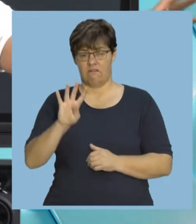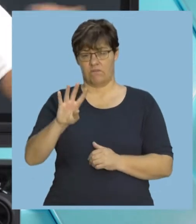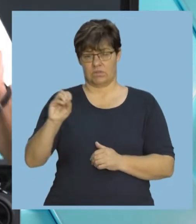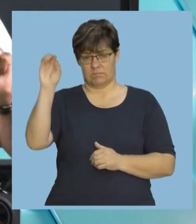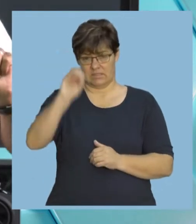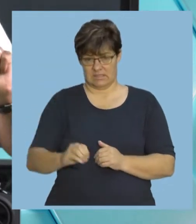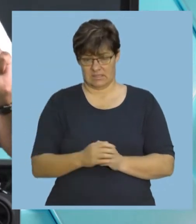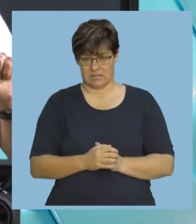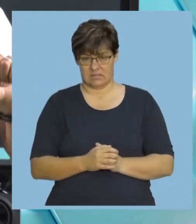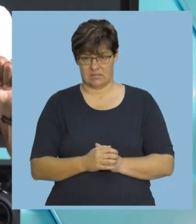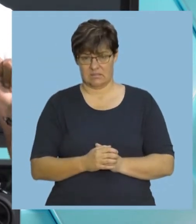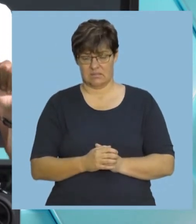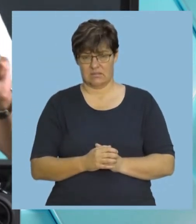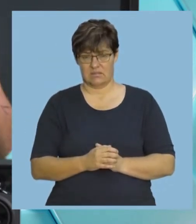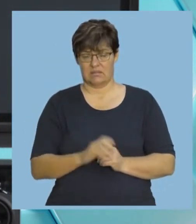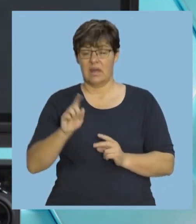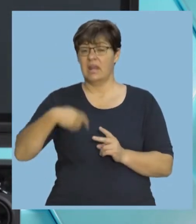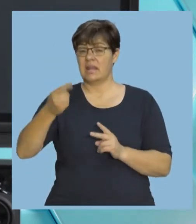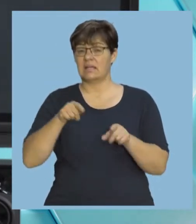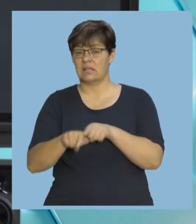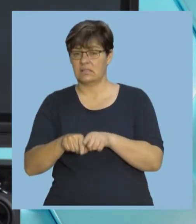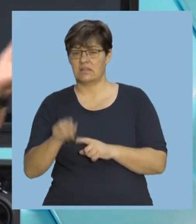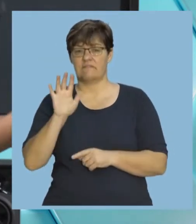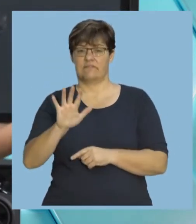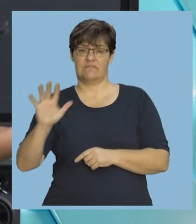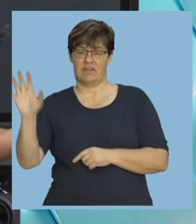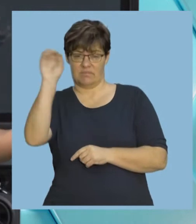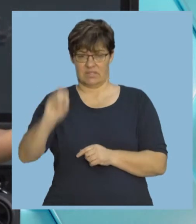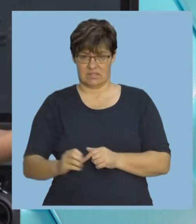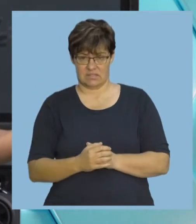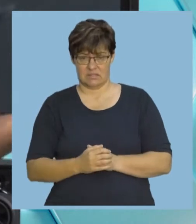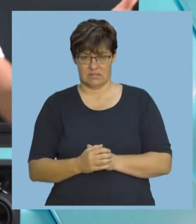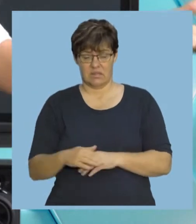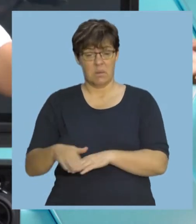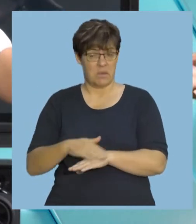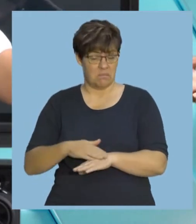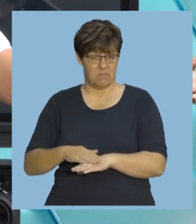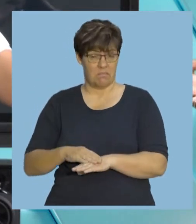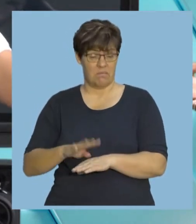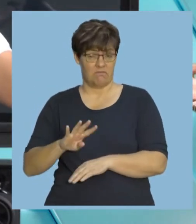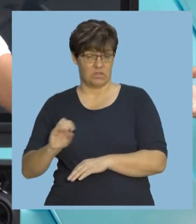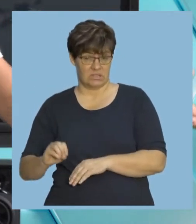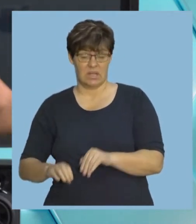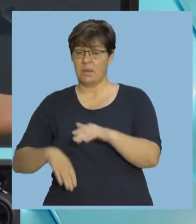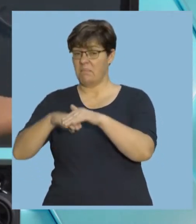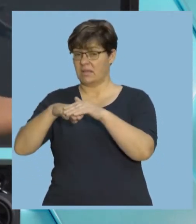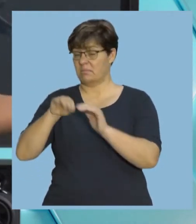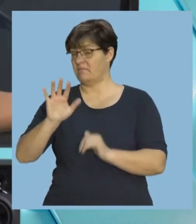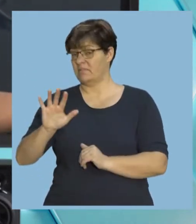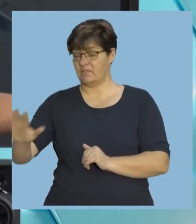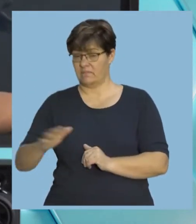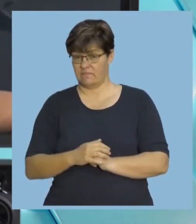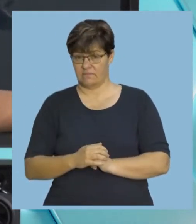he get 40%. Then the next test, he get 55%. Oh, the minimum is 40%. The maximum